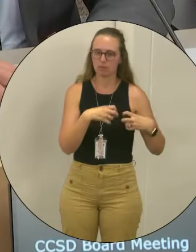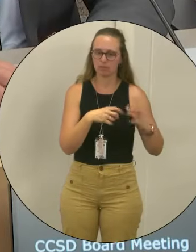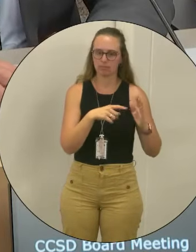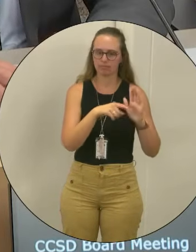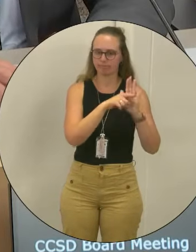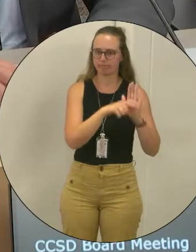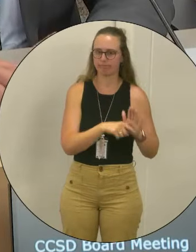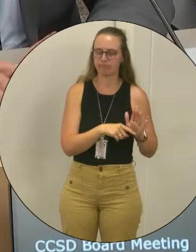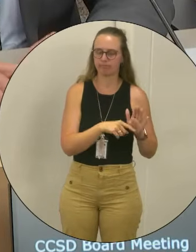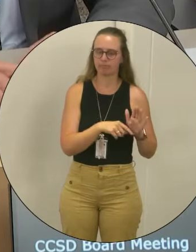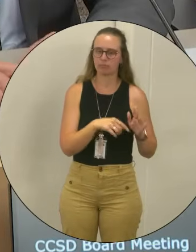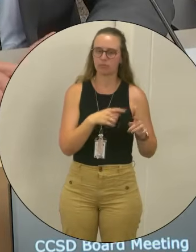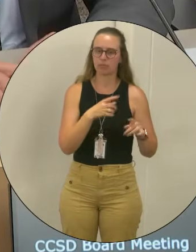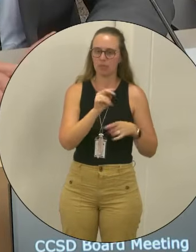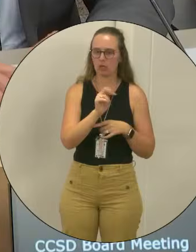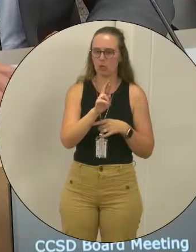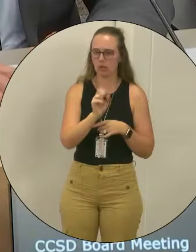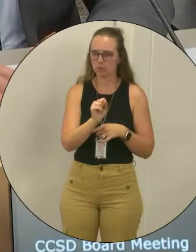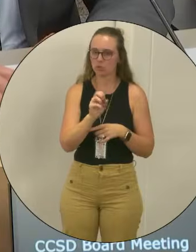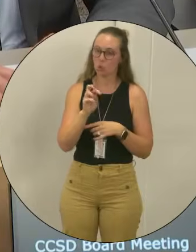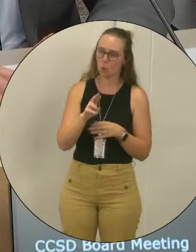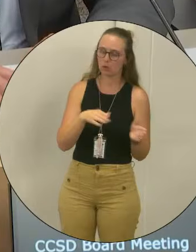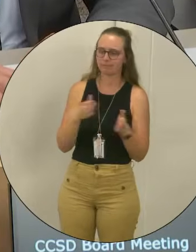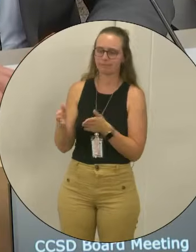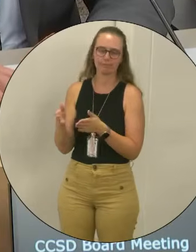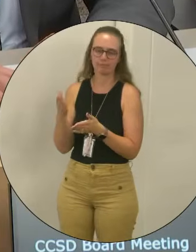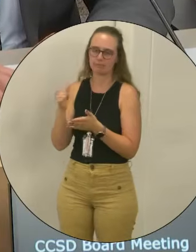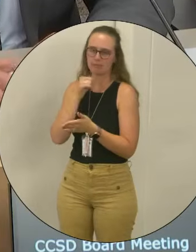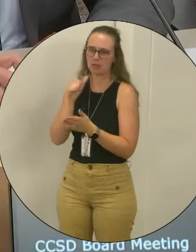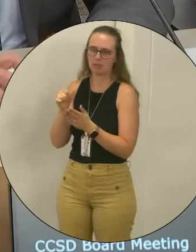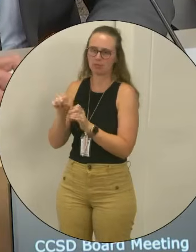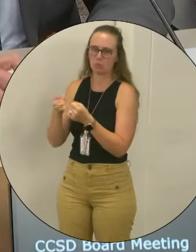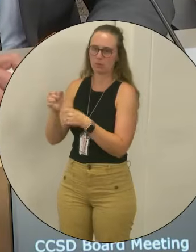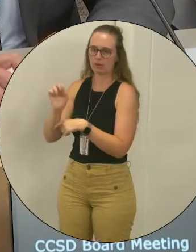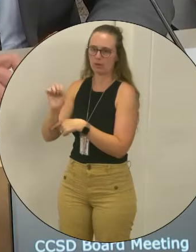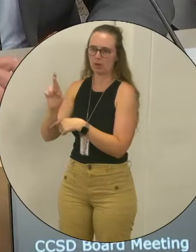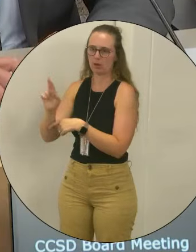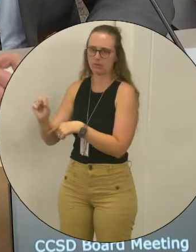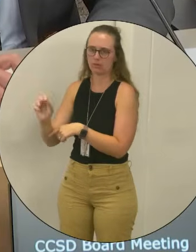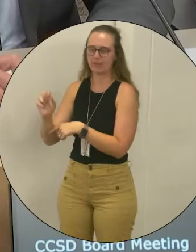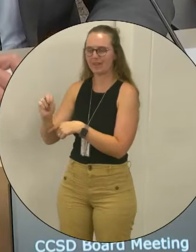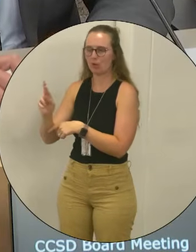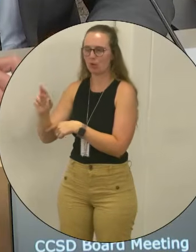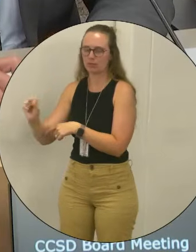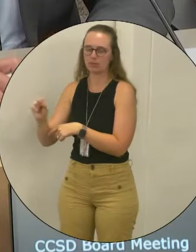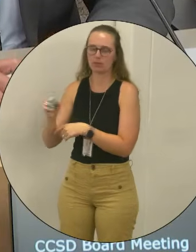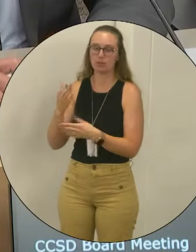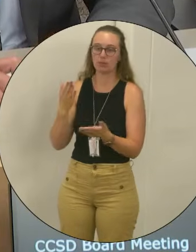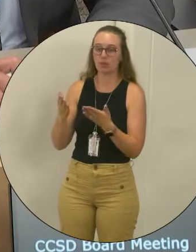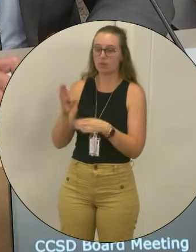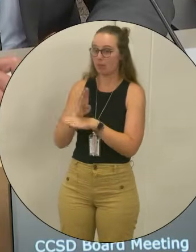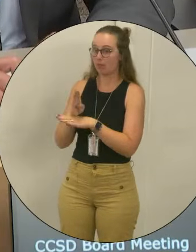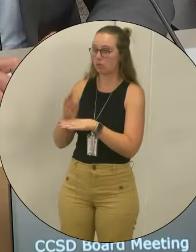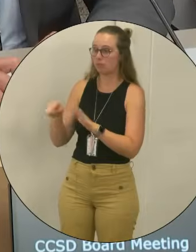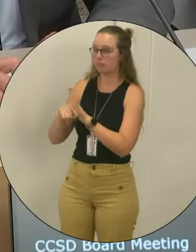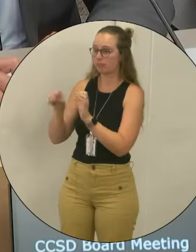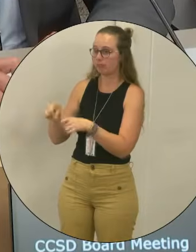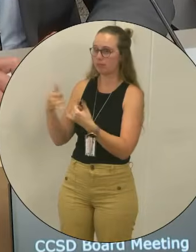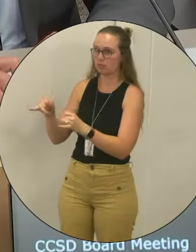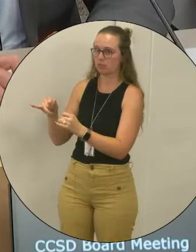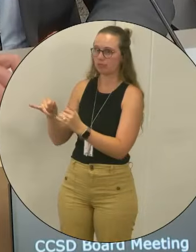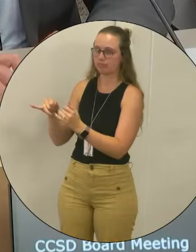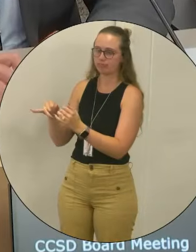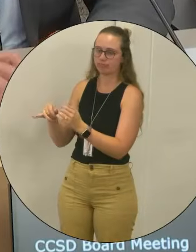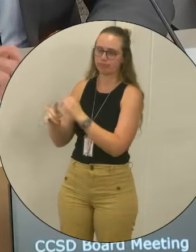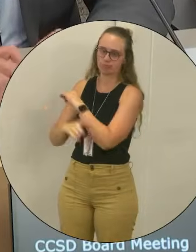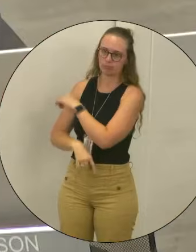violations of the NRS, or they are not violations, but they're still behavior infractions that need to be addressed. That's really helpful.